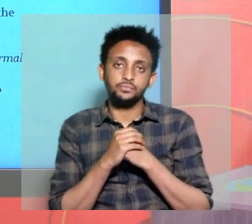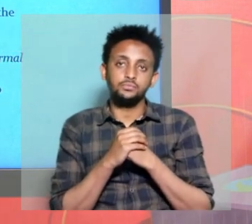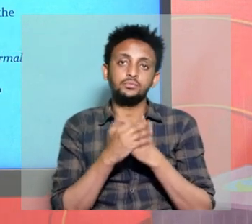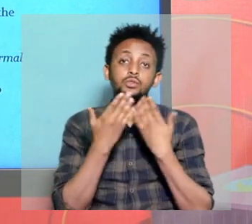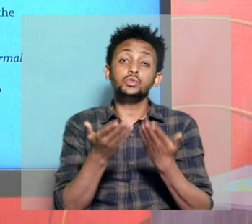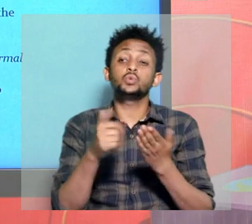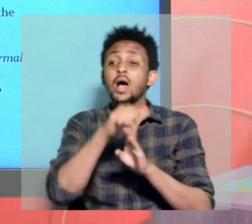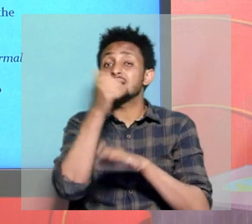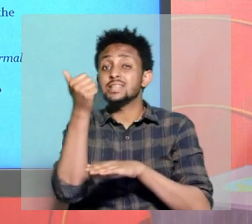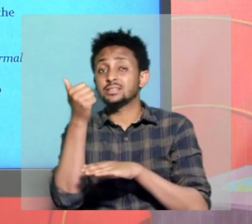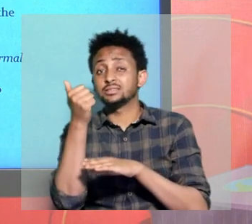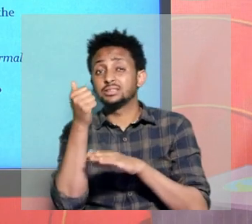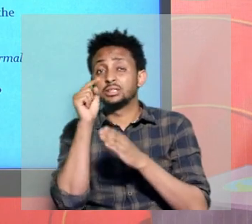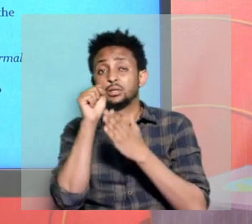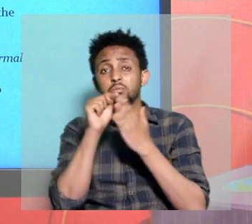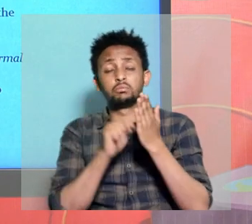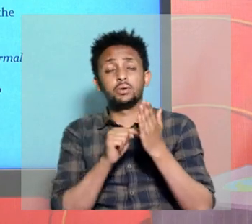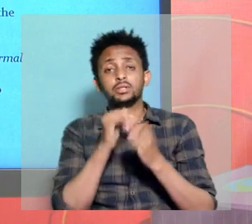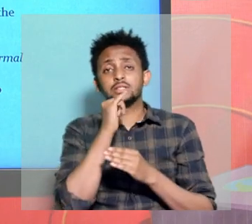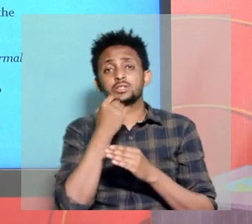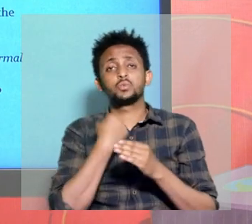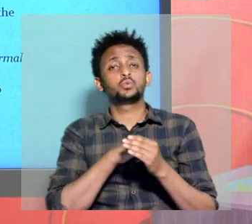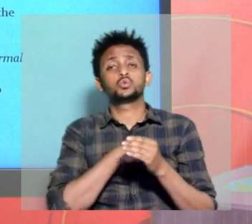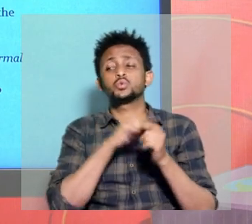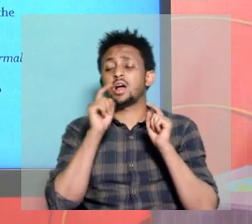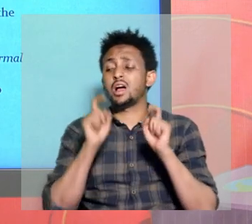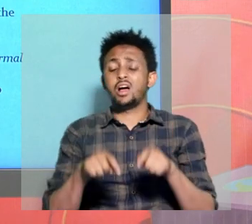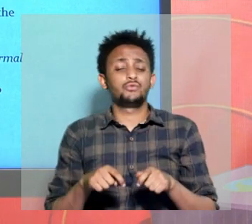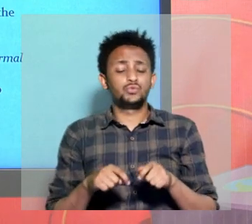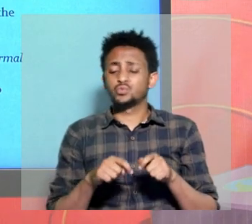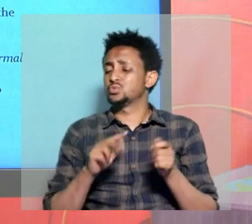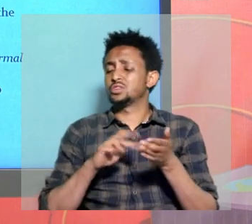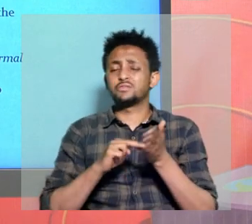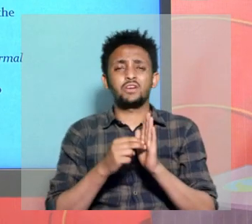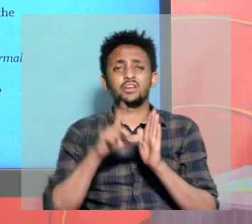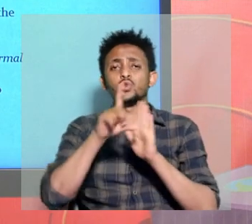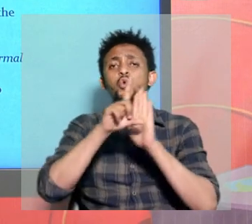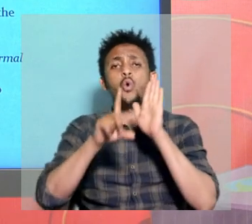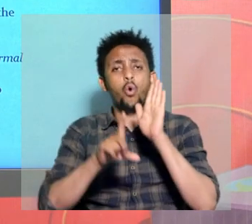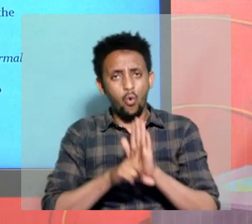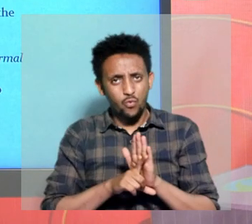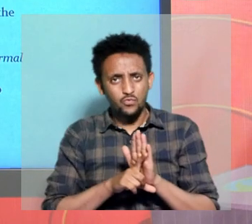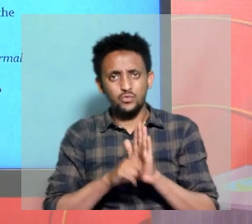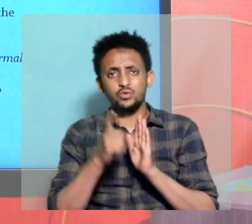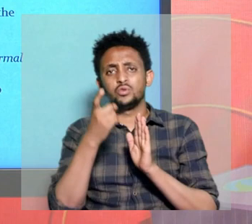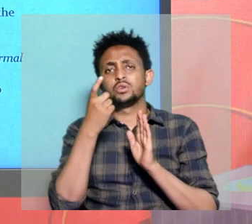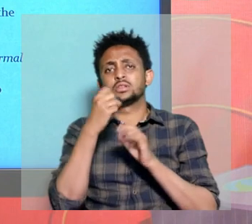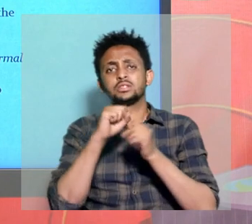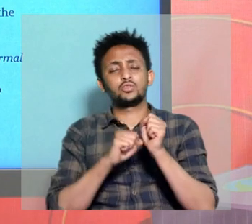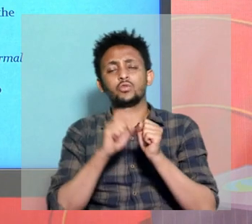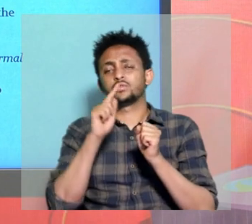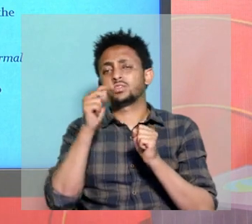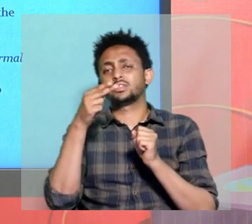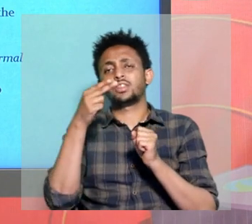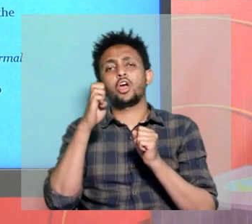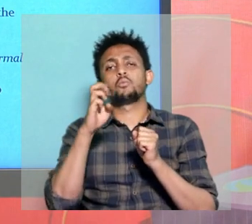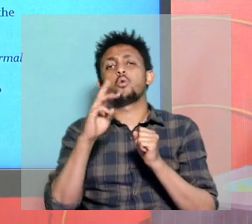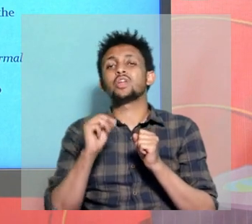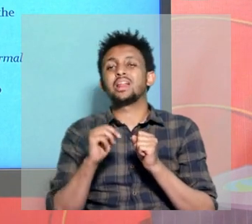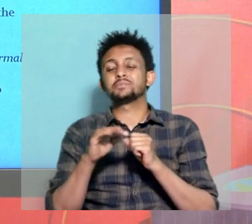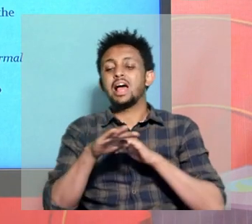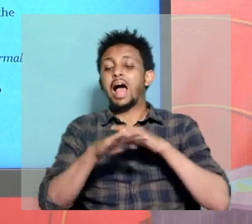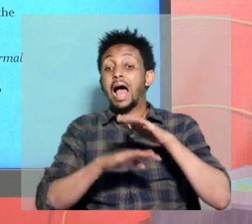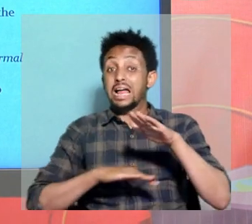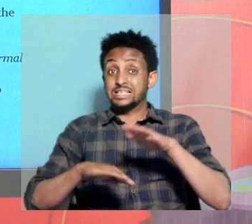So the other point here is we should have to define laws of, we should have to state laws of thermodynamics.